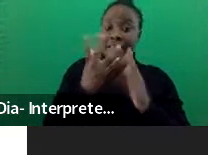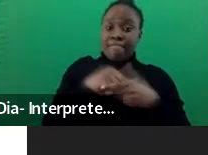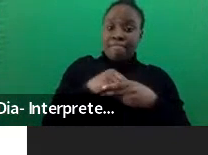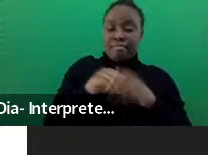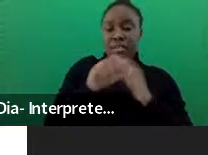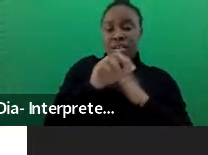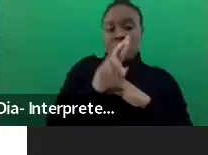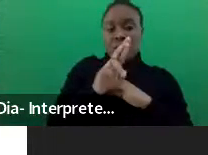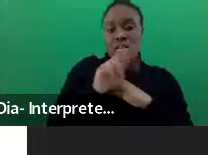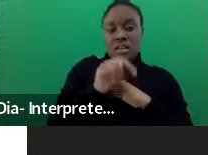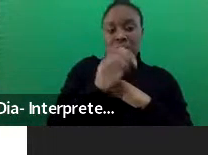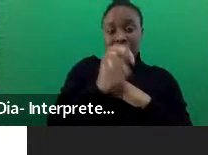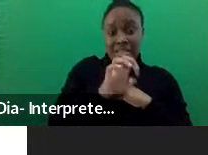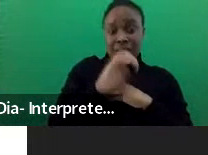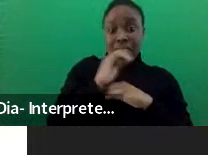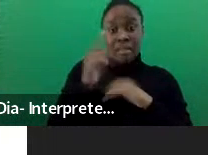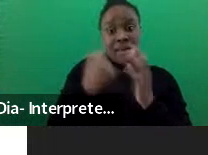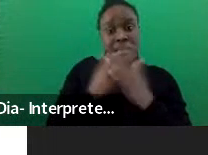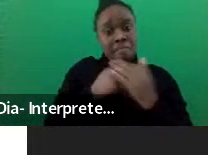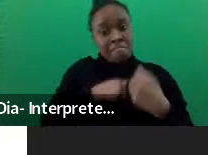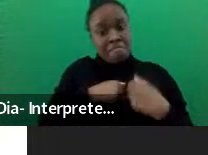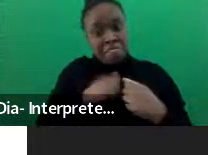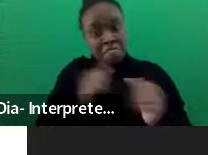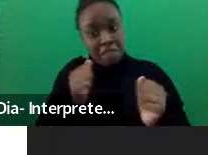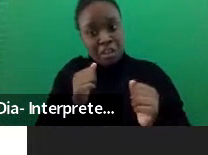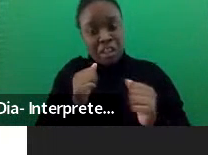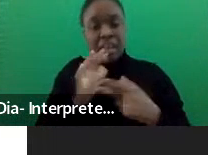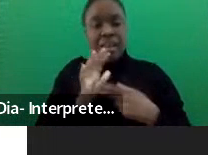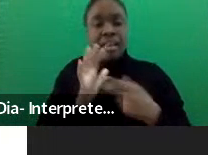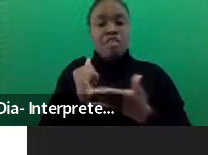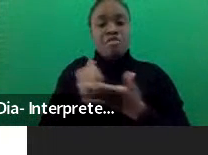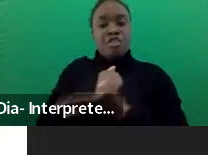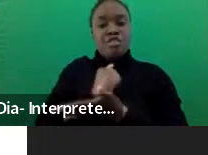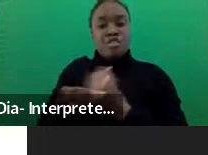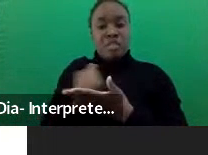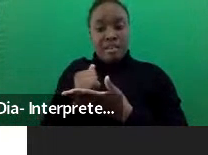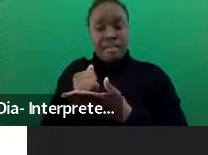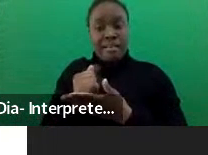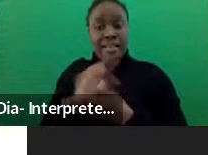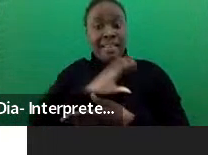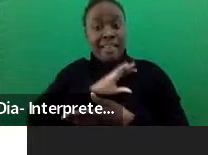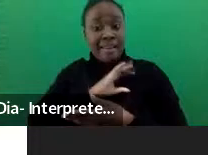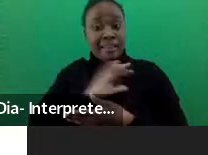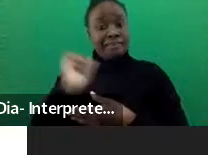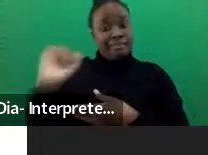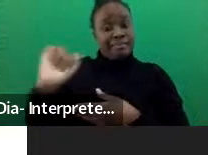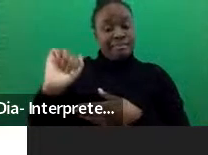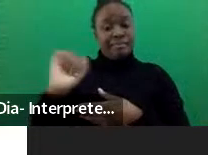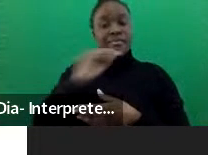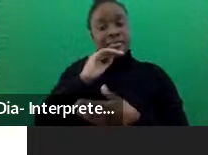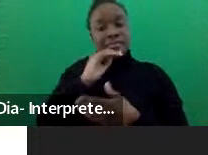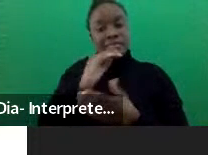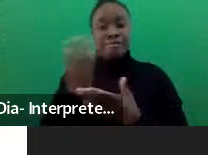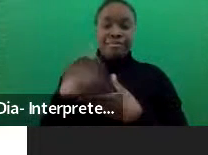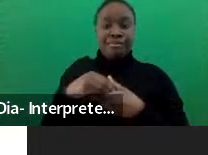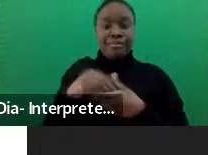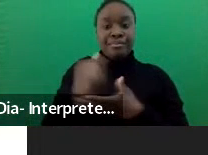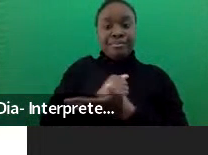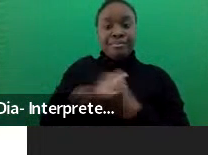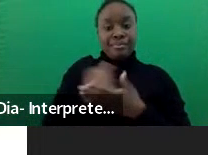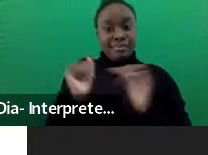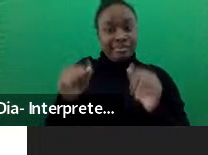able to declare and register clients that they are acting on their